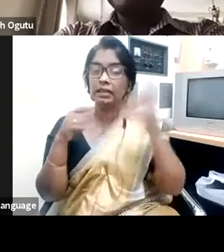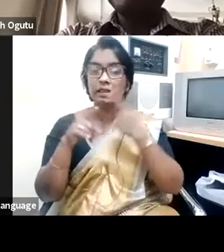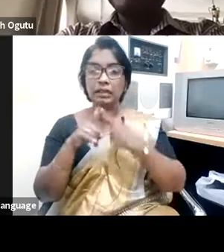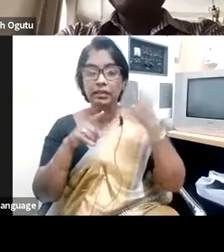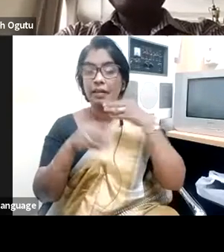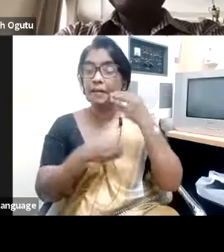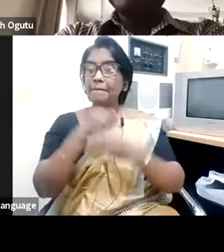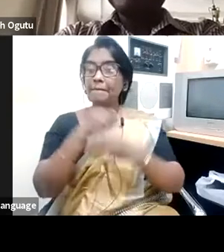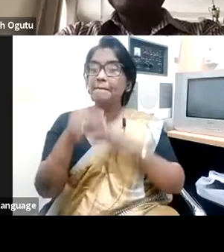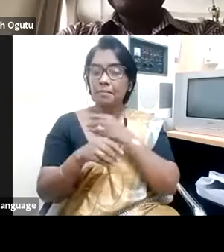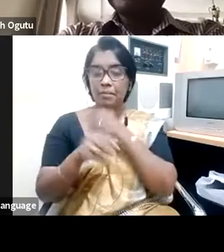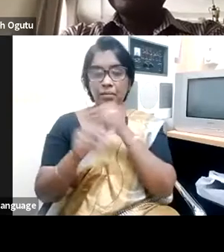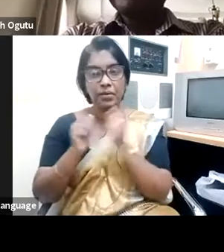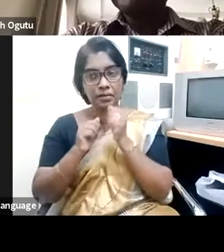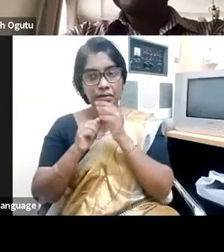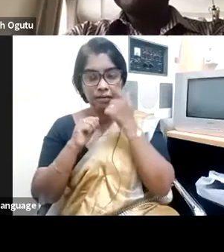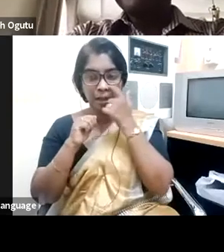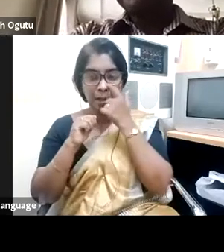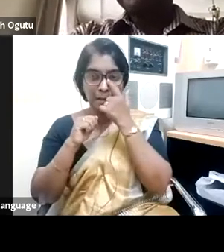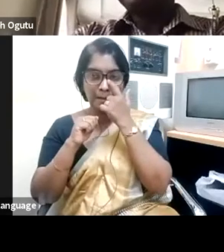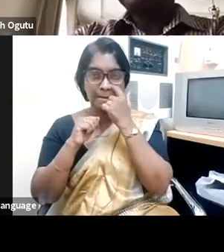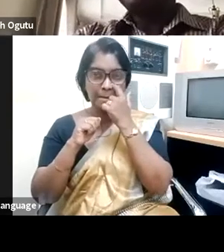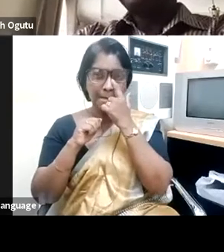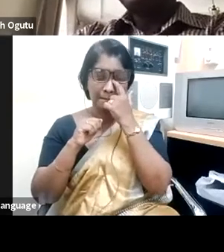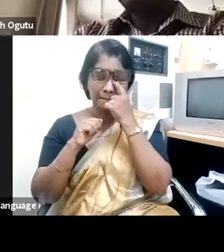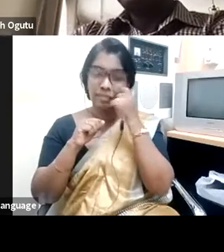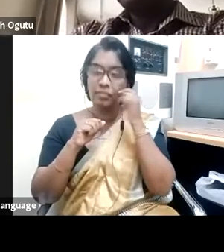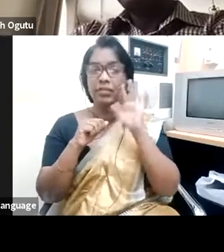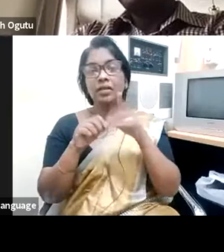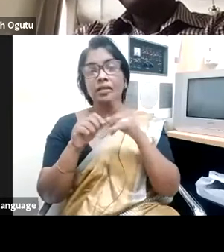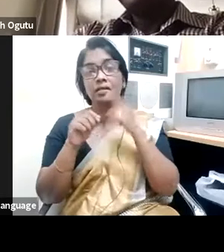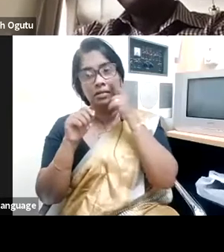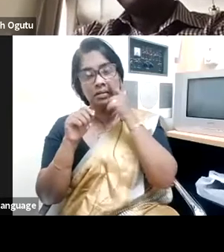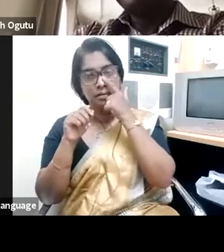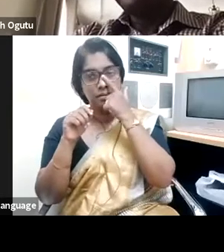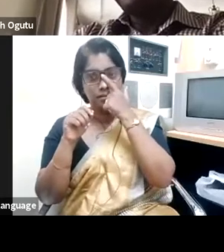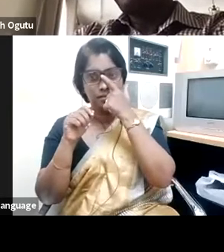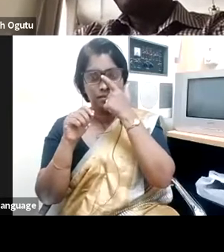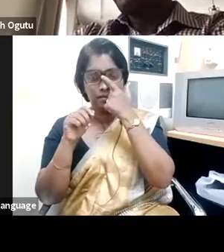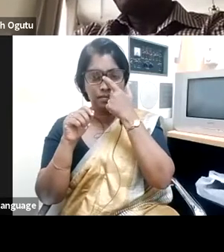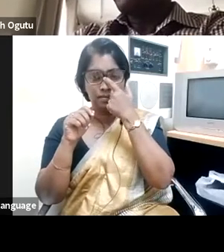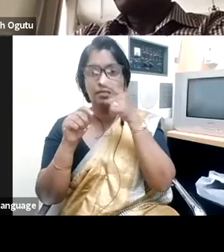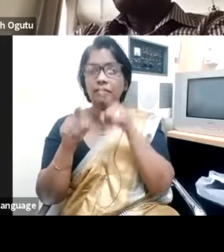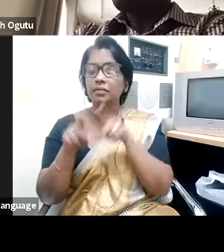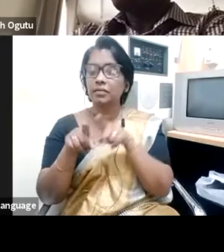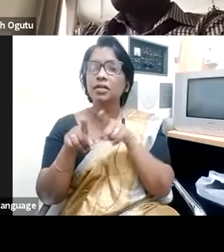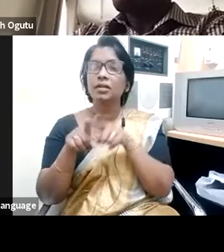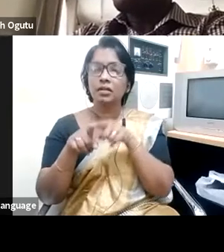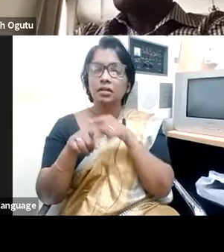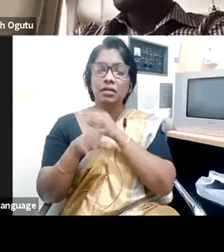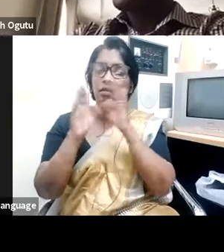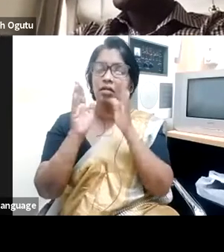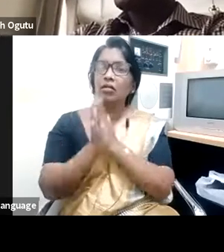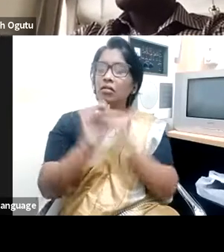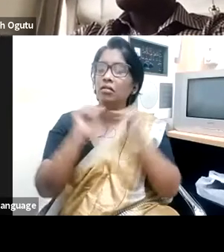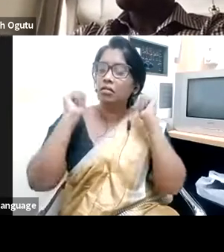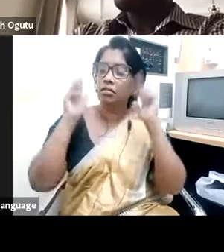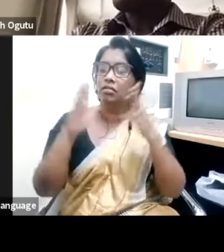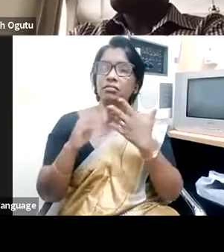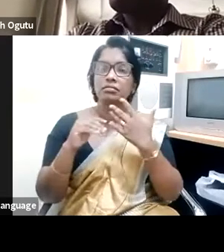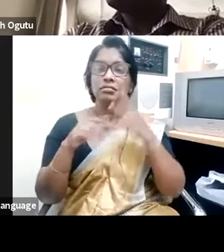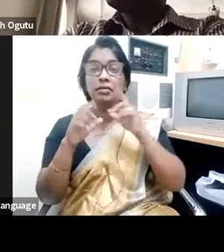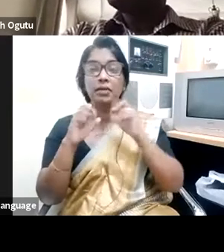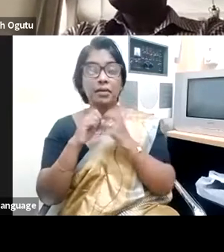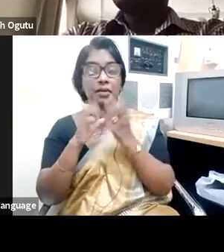those products that are for one single use, you possibly are going to have a very sustainable solution in the next 3 to 4 or 5 years. Now, what we